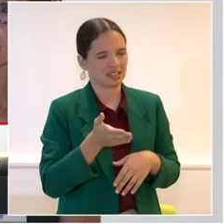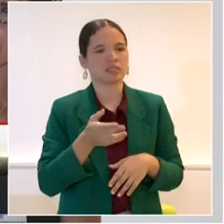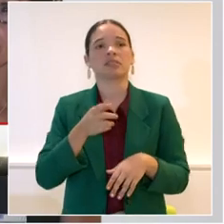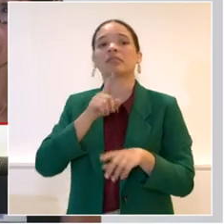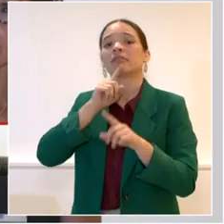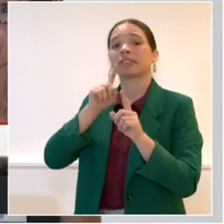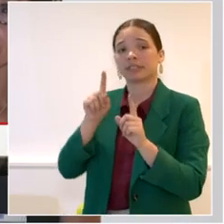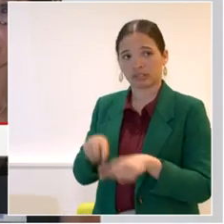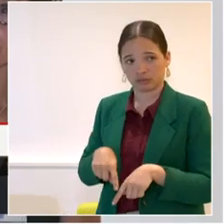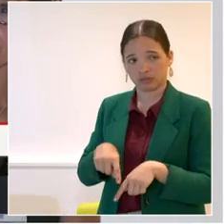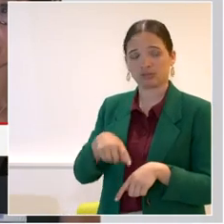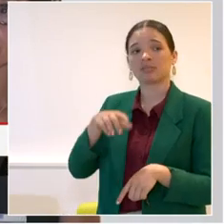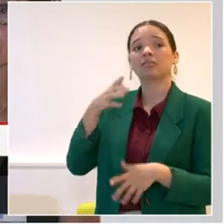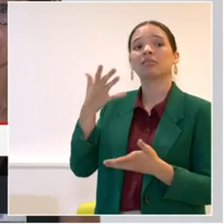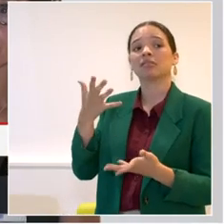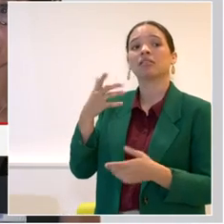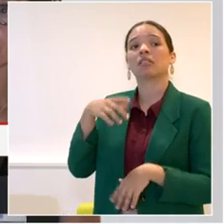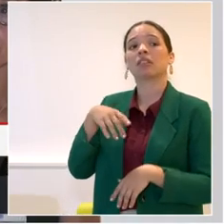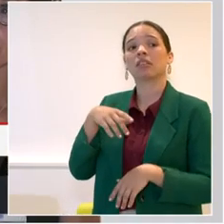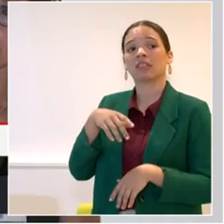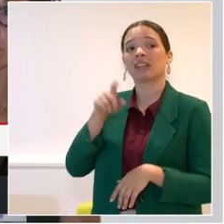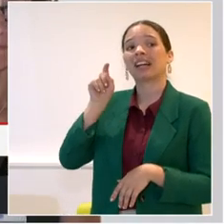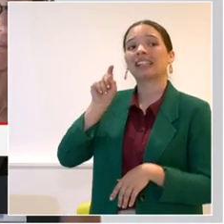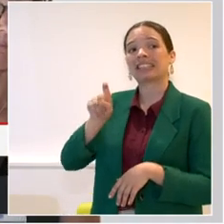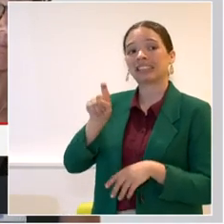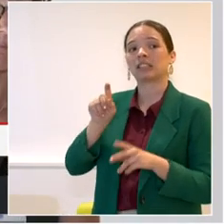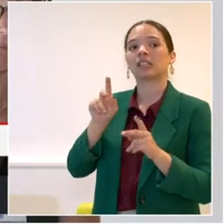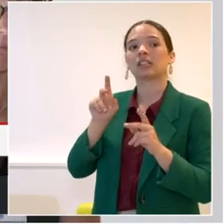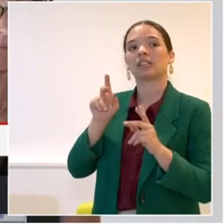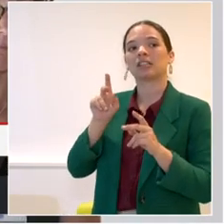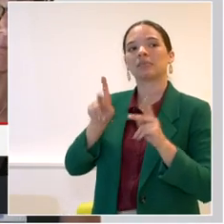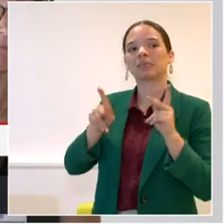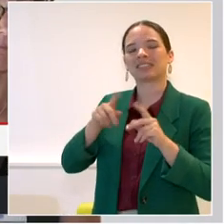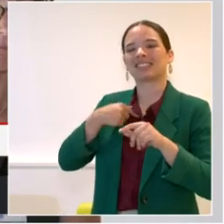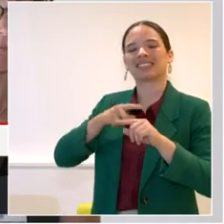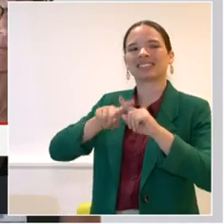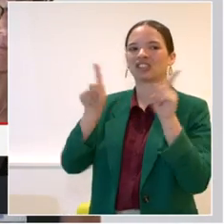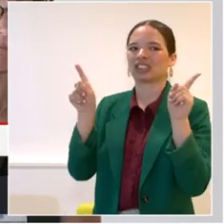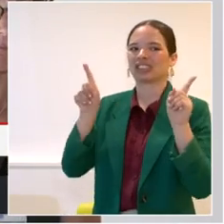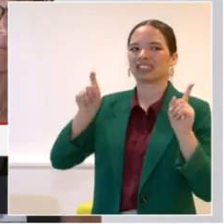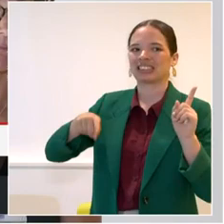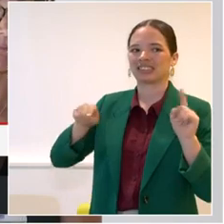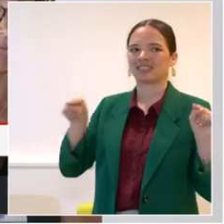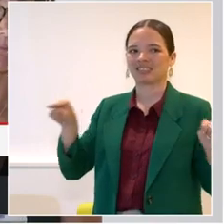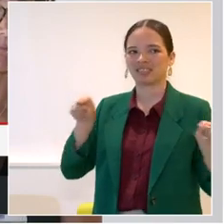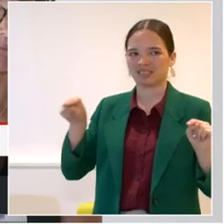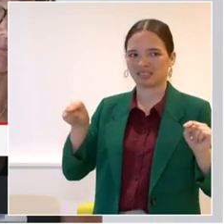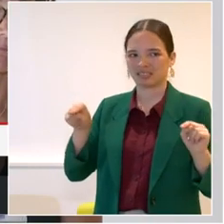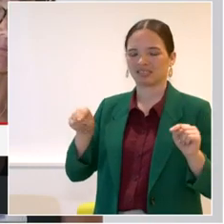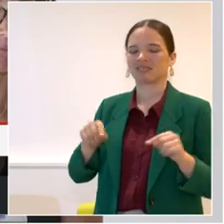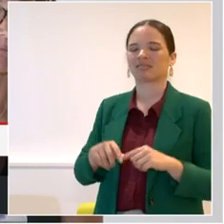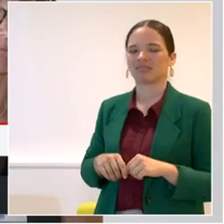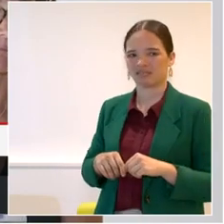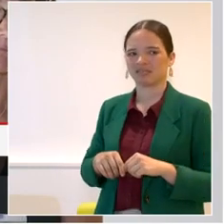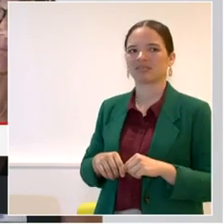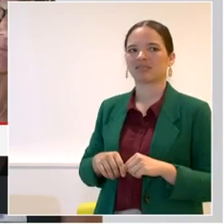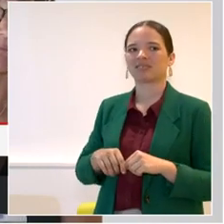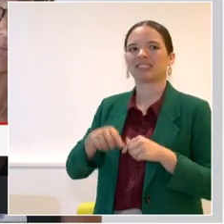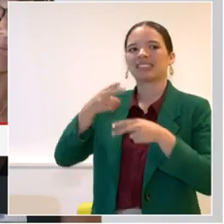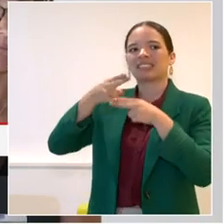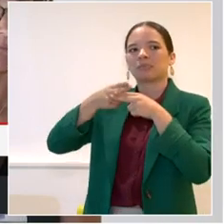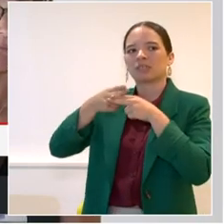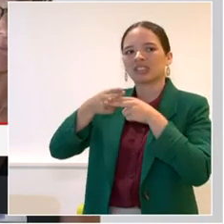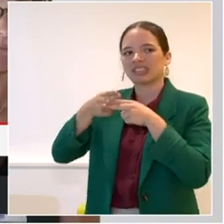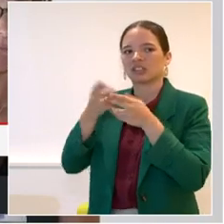the needs that people are presenting with are different. And we need to set up some temporary services to